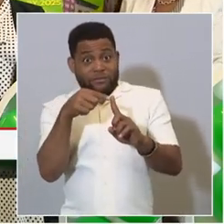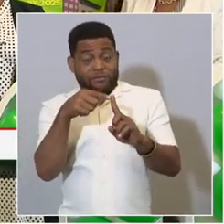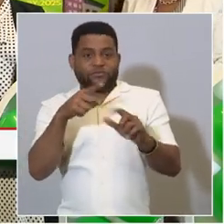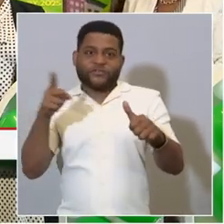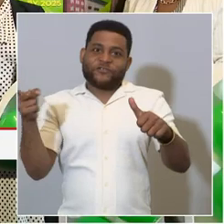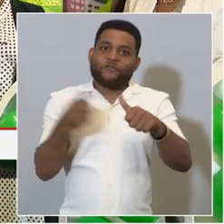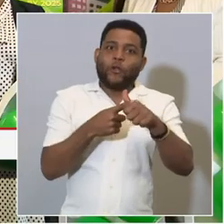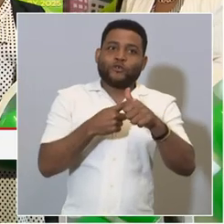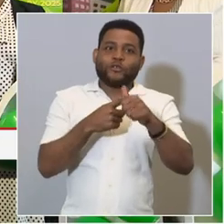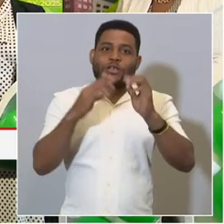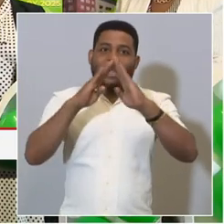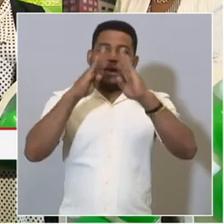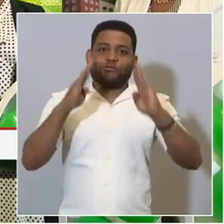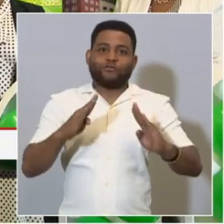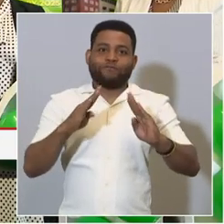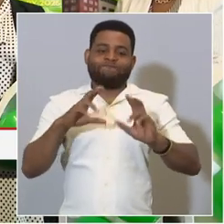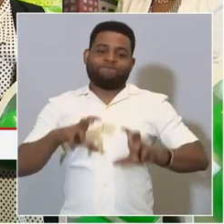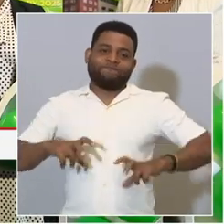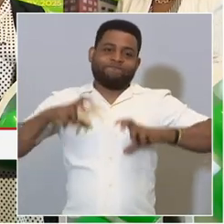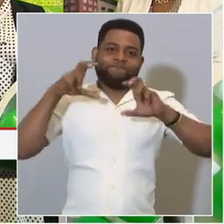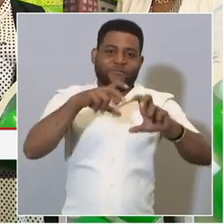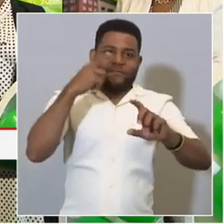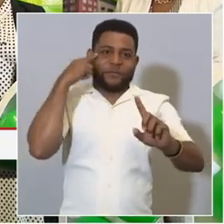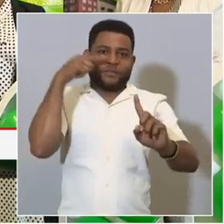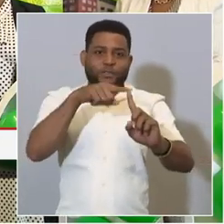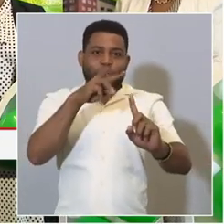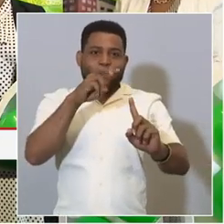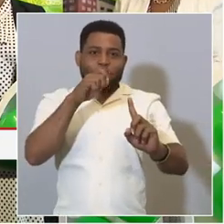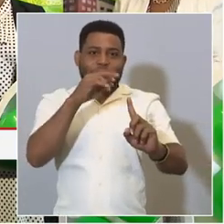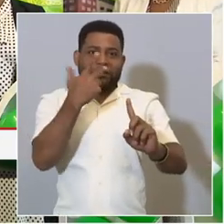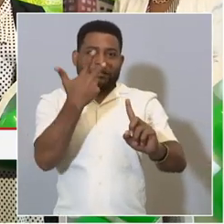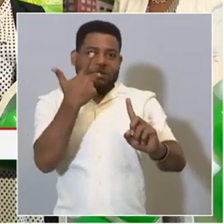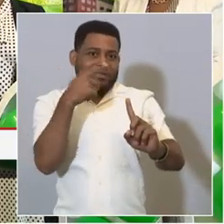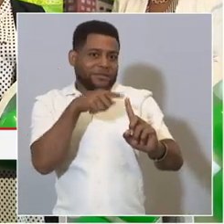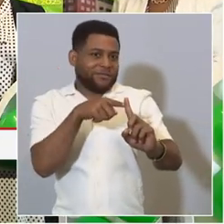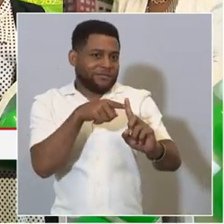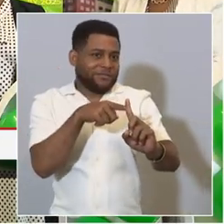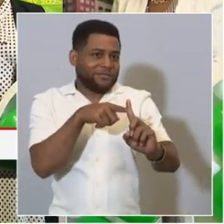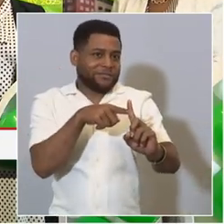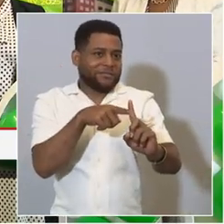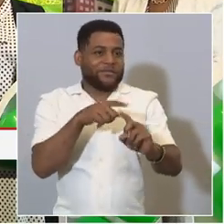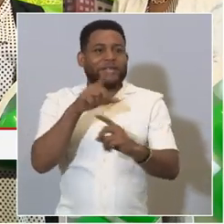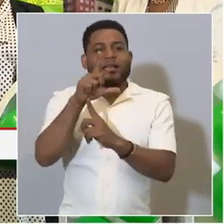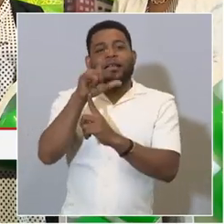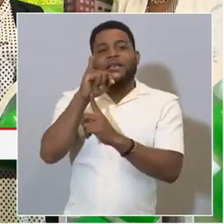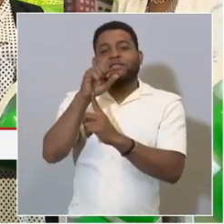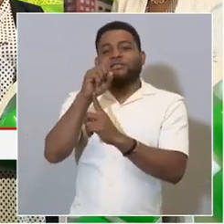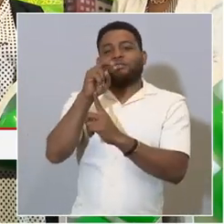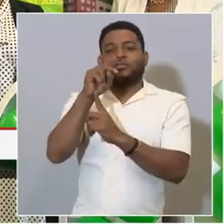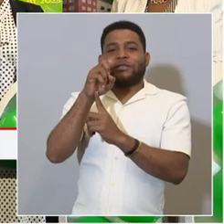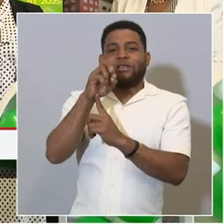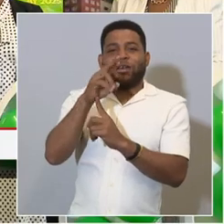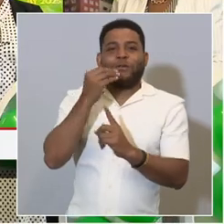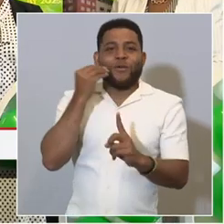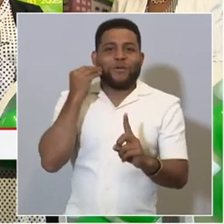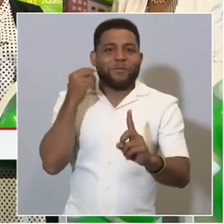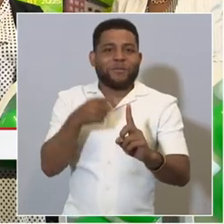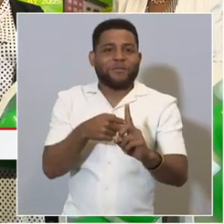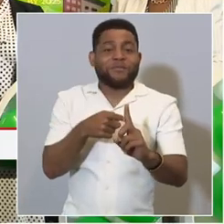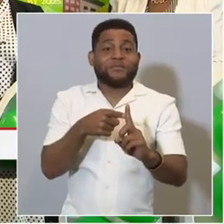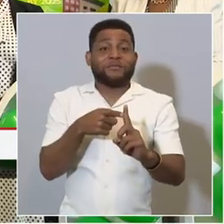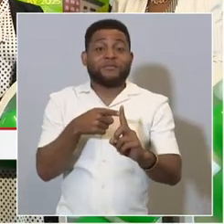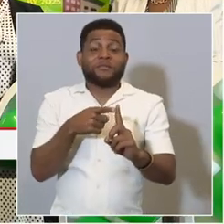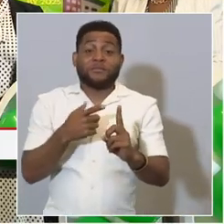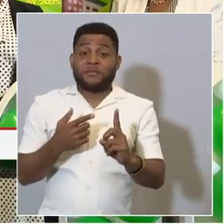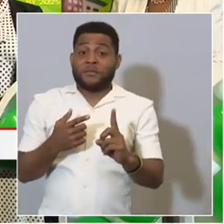Trust Fund investment in Ward 3 west of the park. And that's just naming one project in each ward.